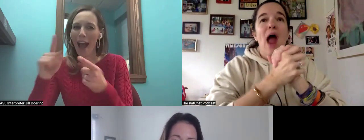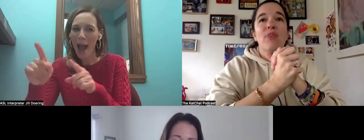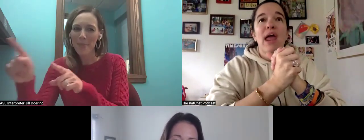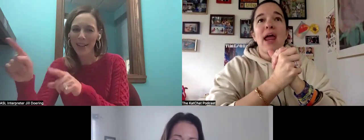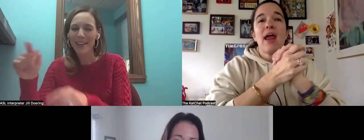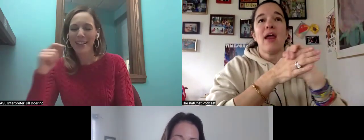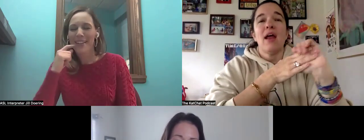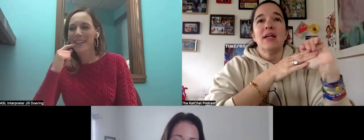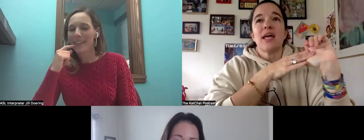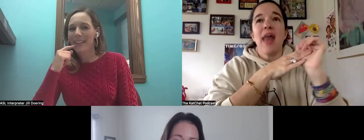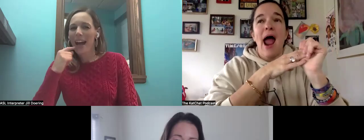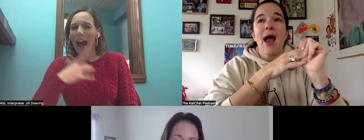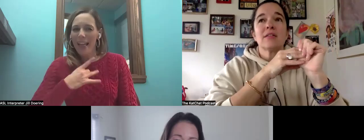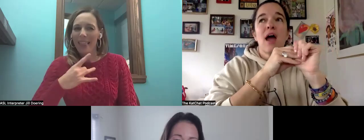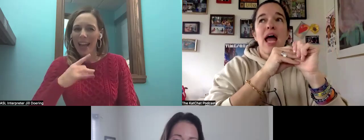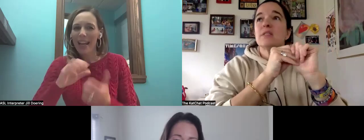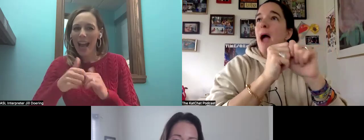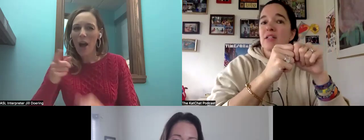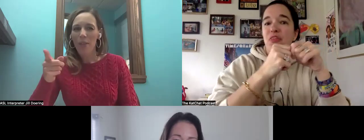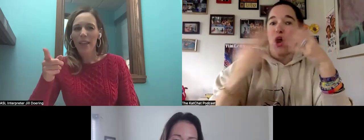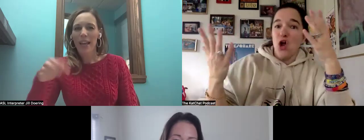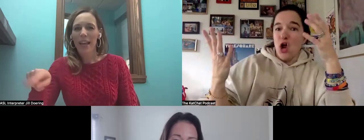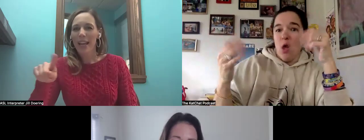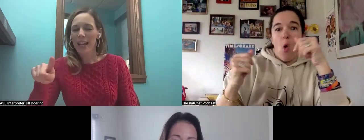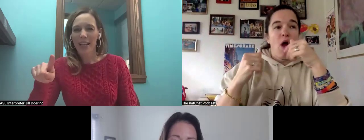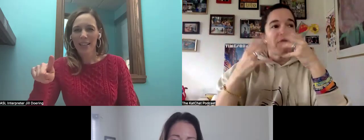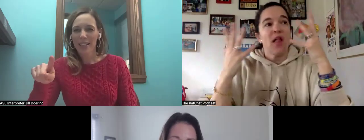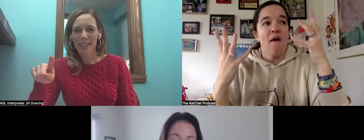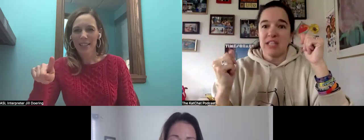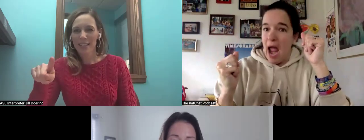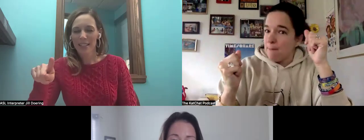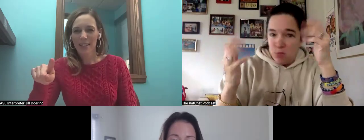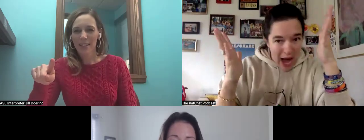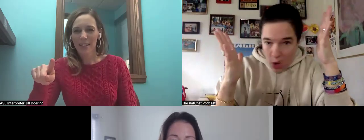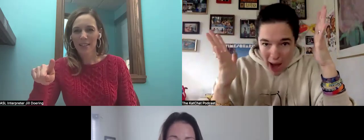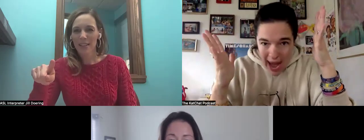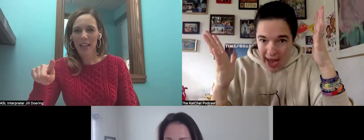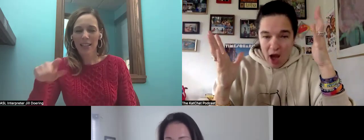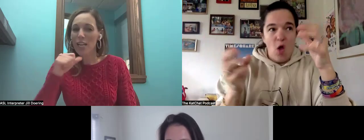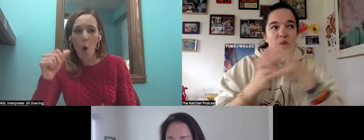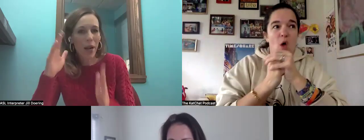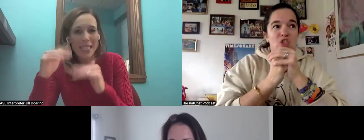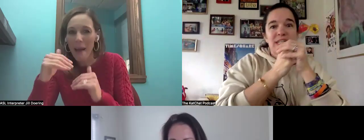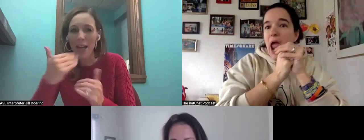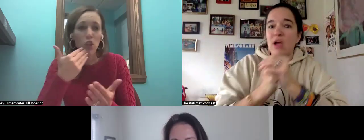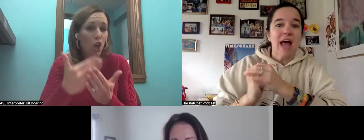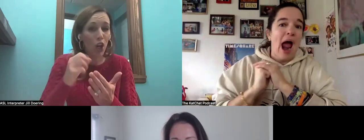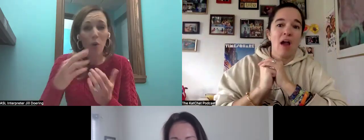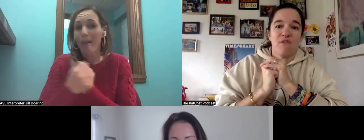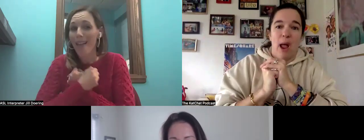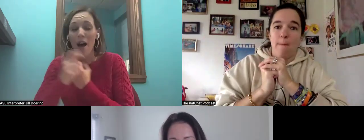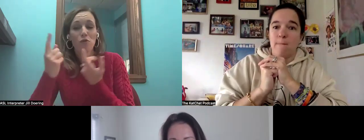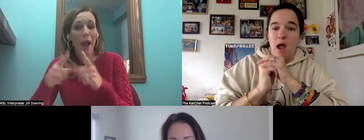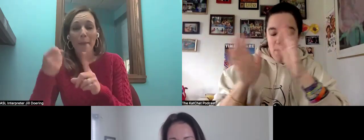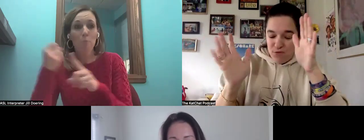I like how they not expect the good or the love to happen right away. It just carries